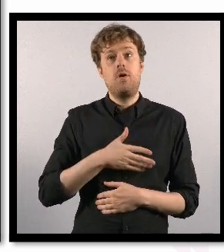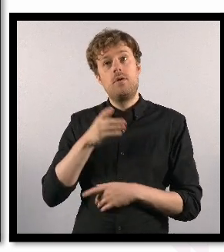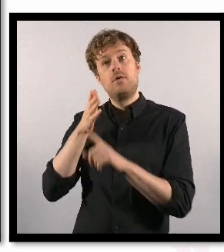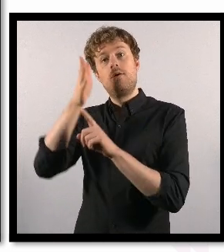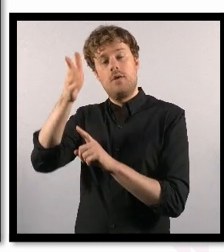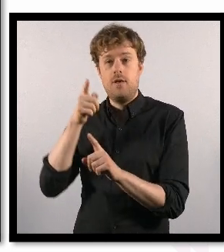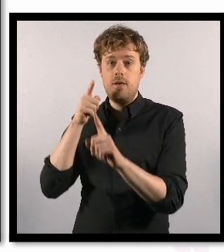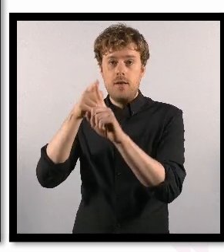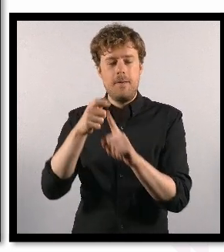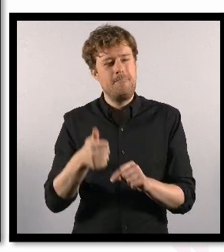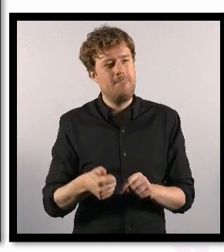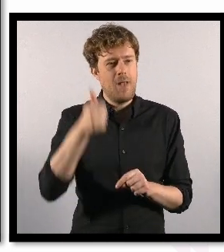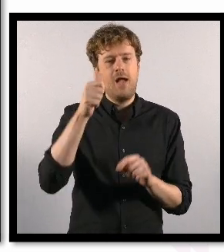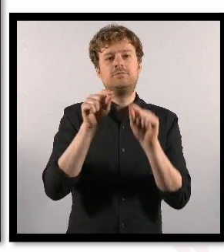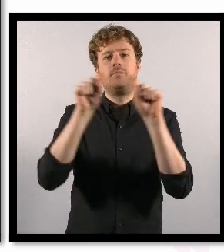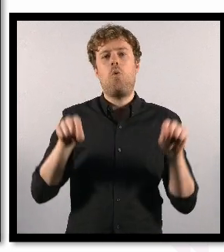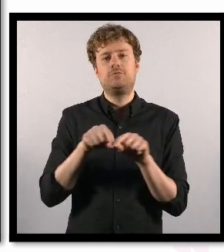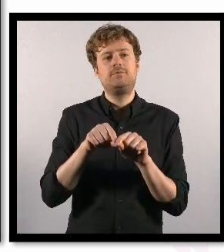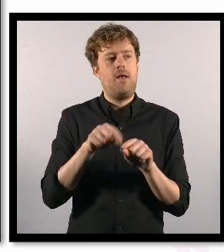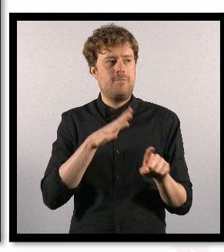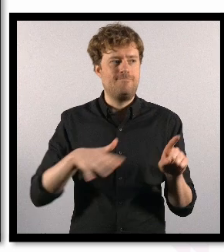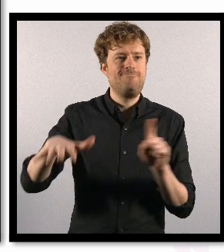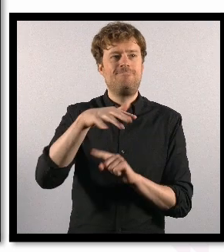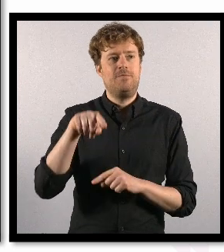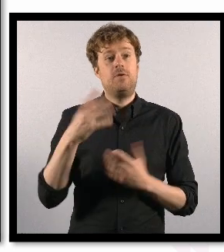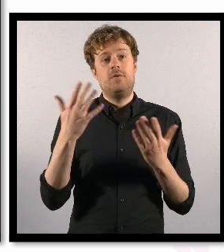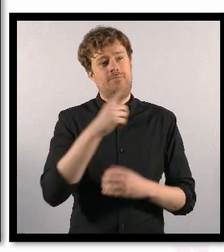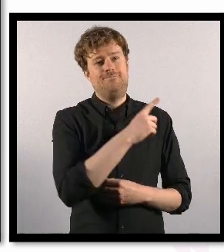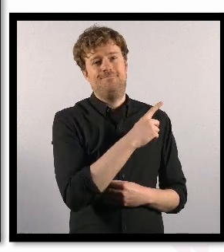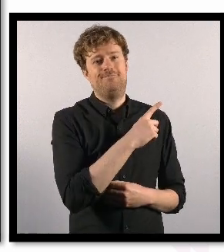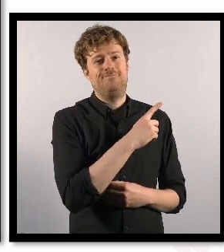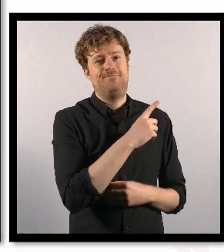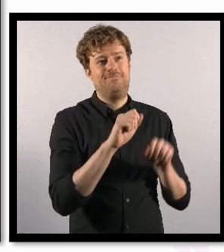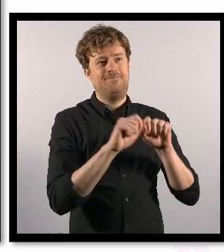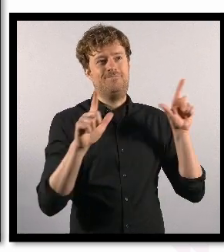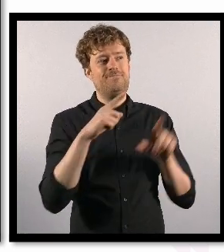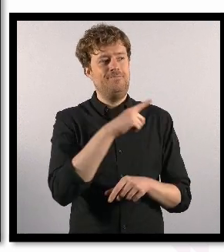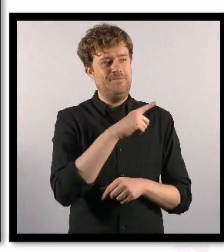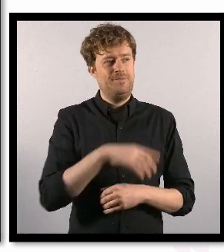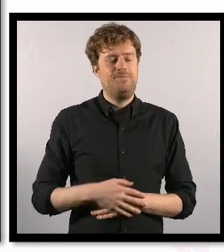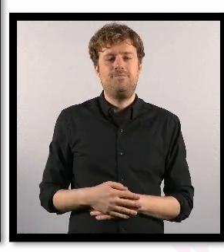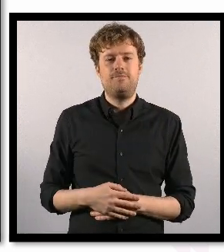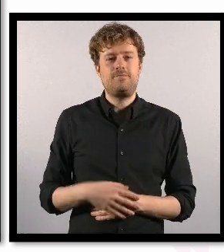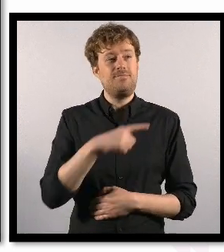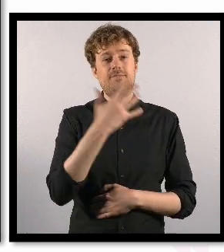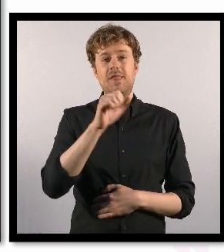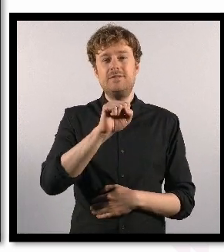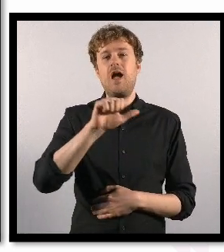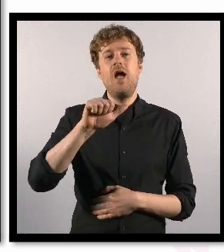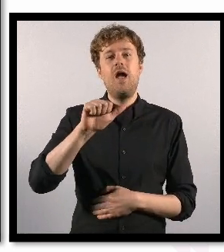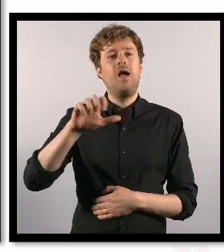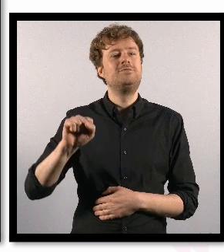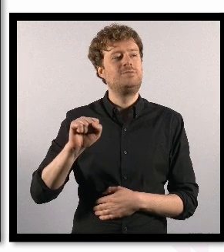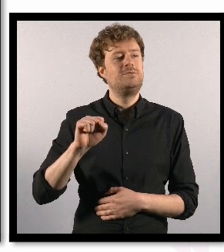idea. Investing in the community has been an investment in ourselves as well. And because of that, we expect an even